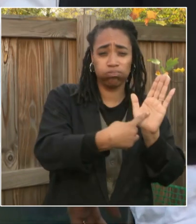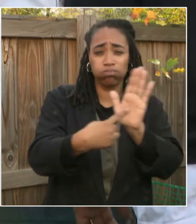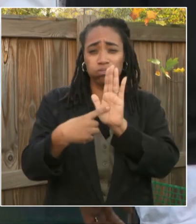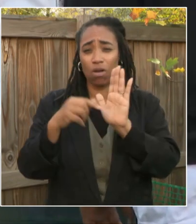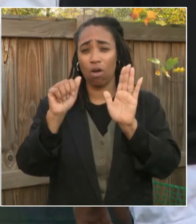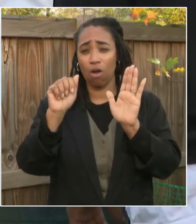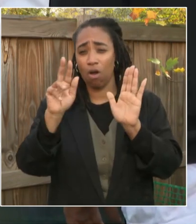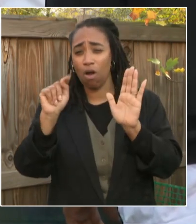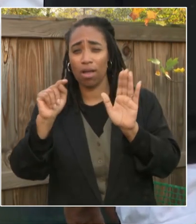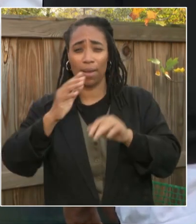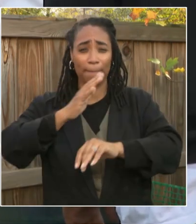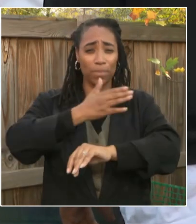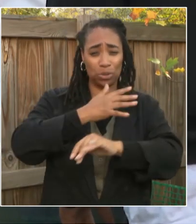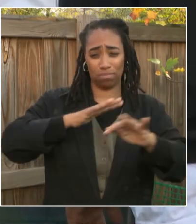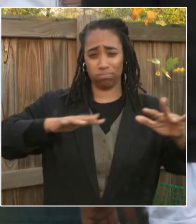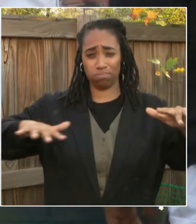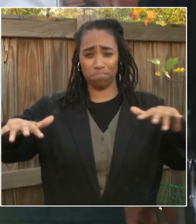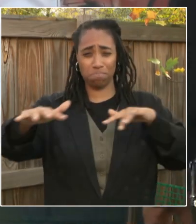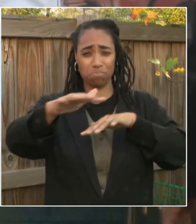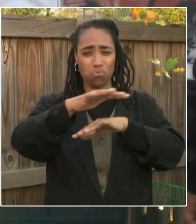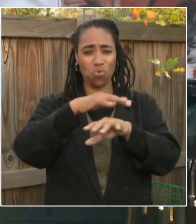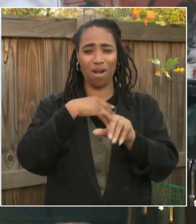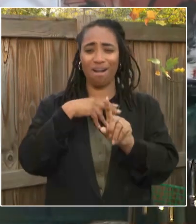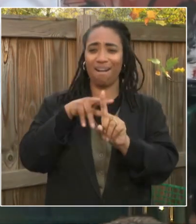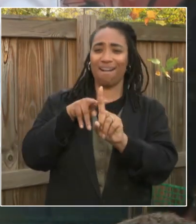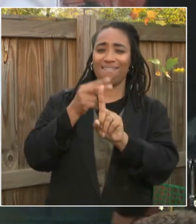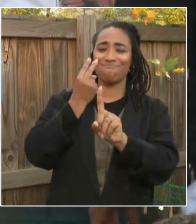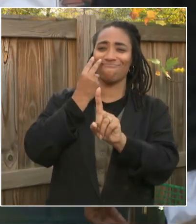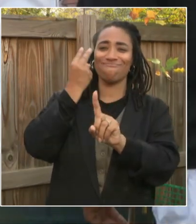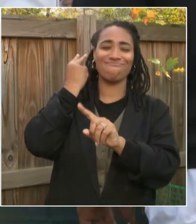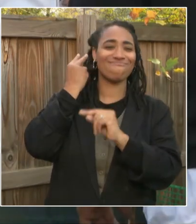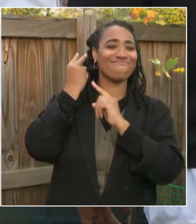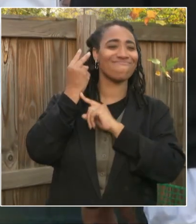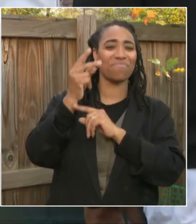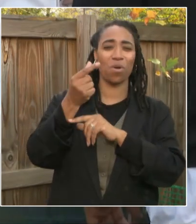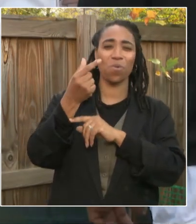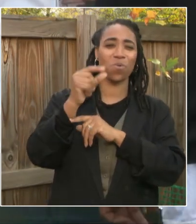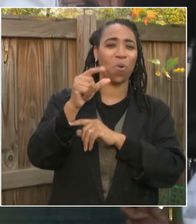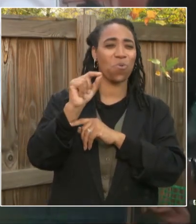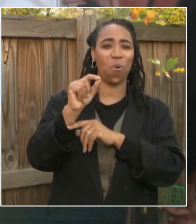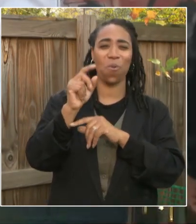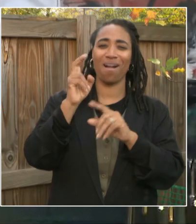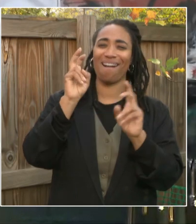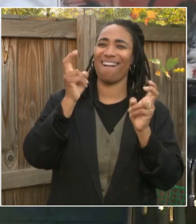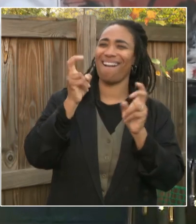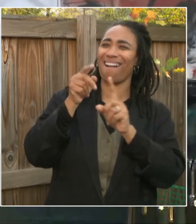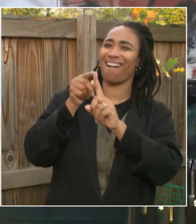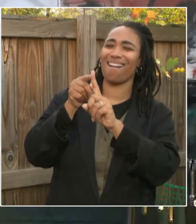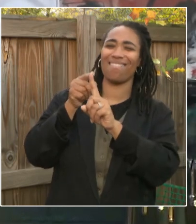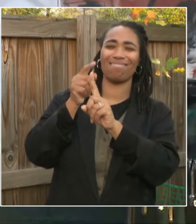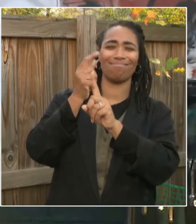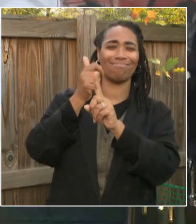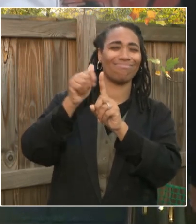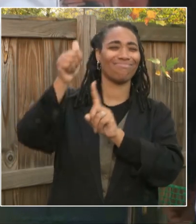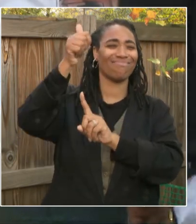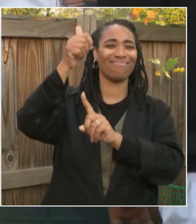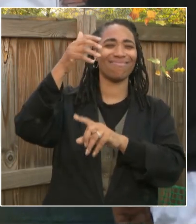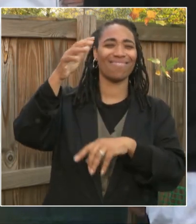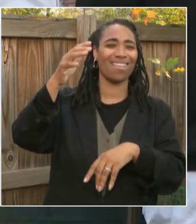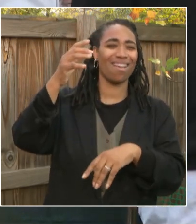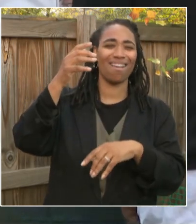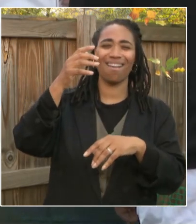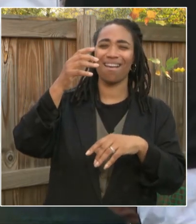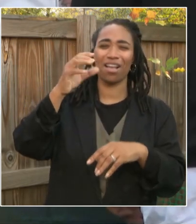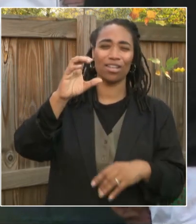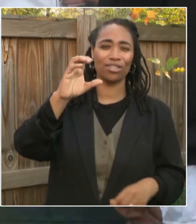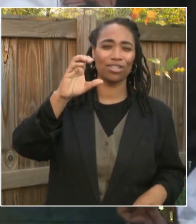pioneers, beginning with the godfather of go-go, Chuck Brown, along with the people, musical styles, and local enterprises that shaped and